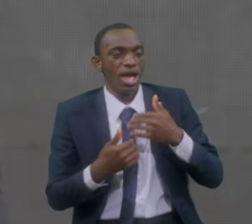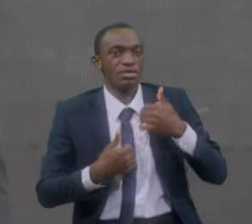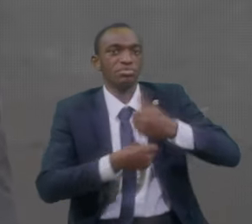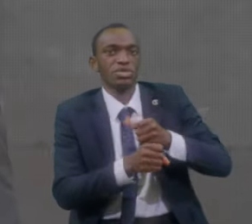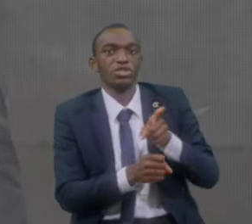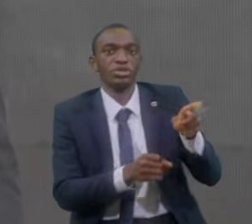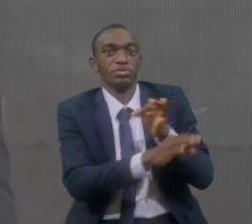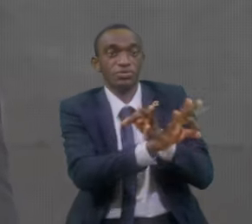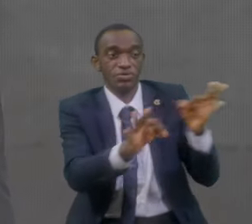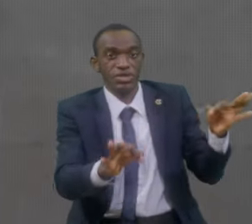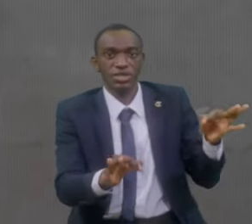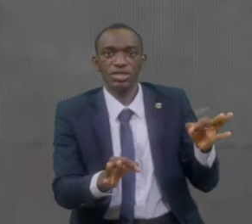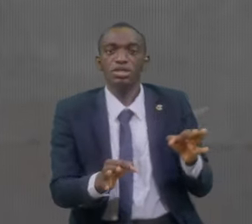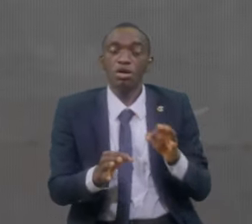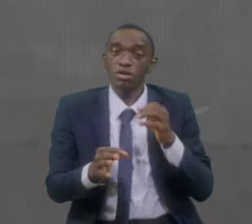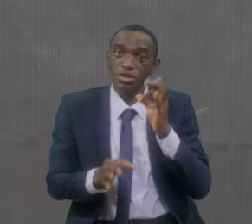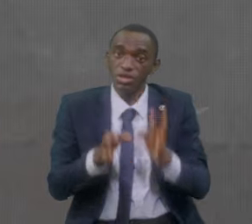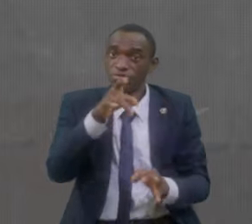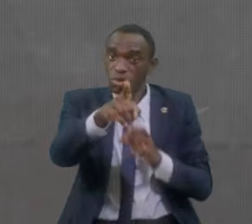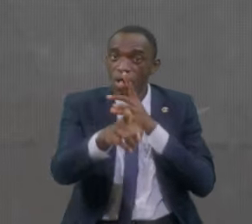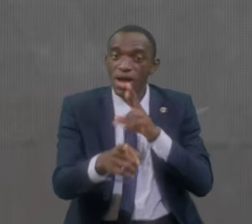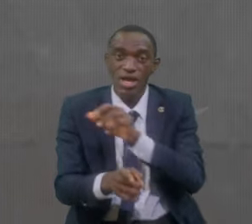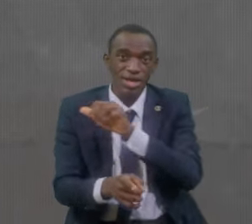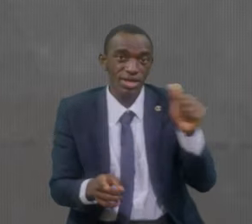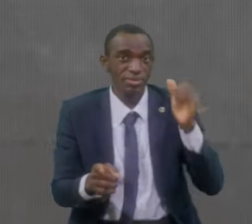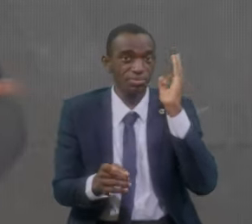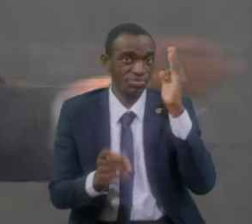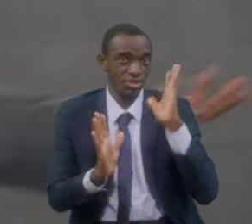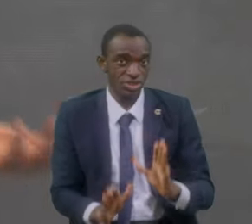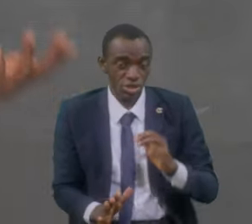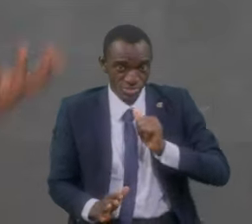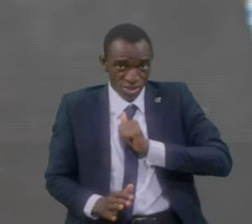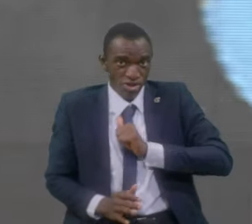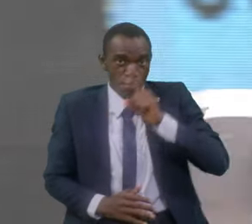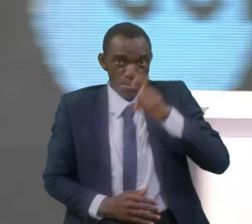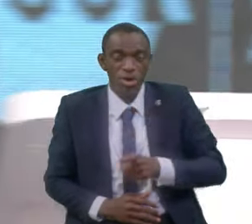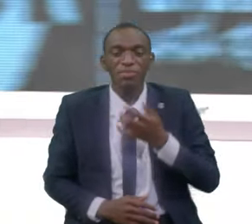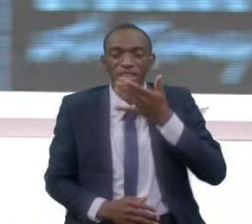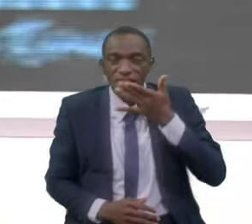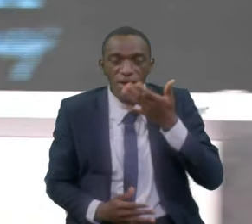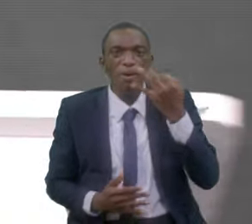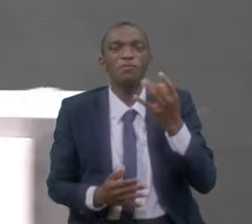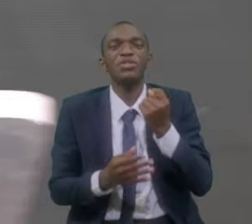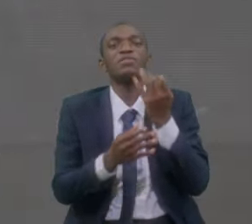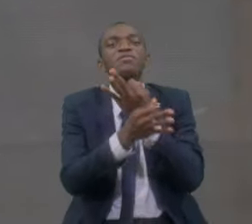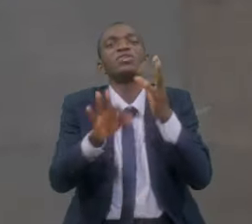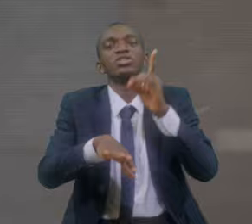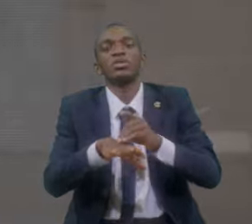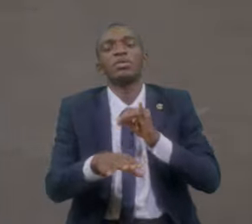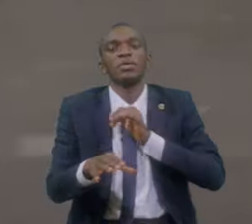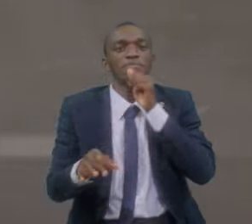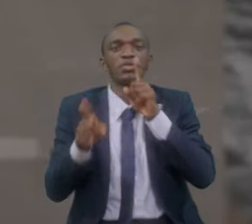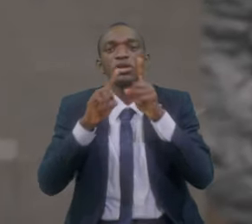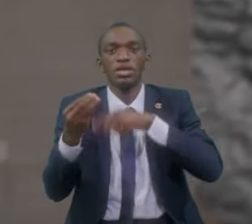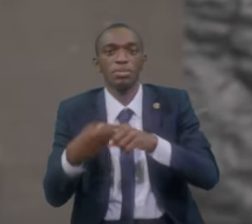must taste of the freedom you are talking about. If you are a minister, like